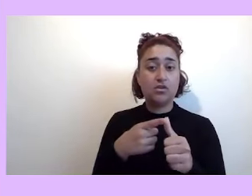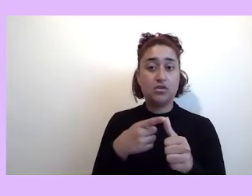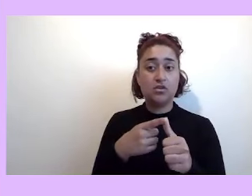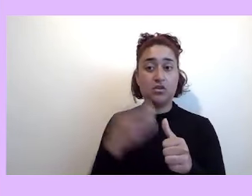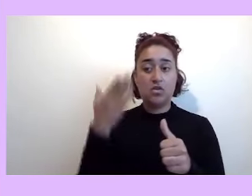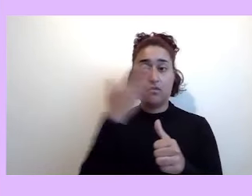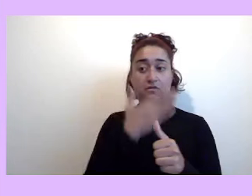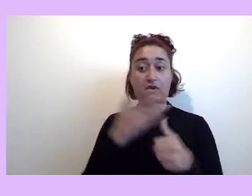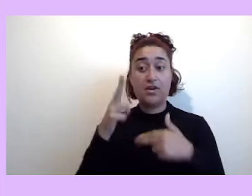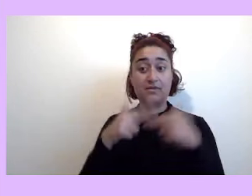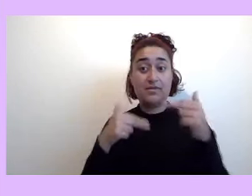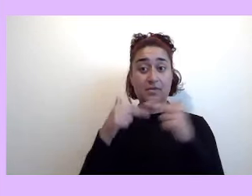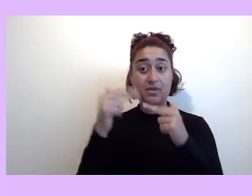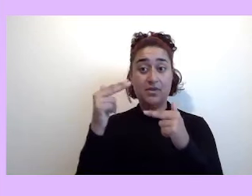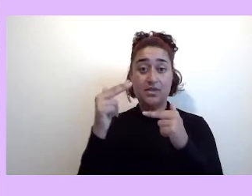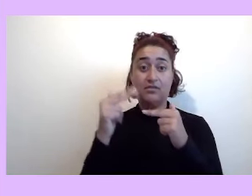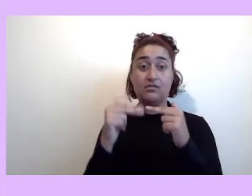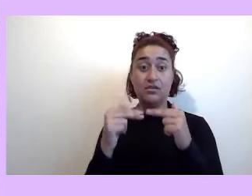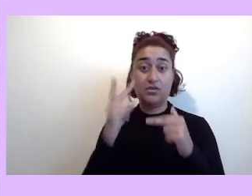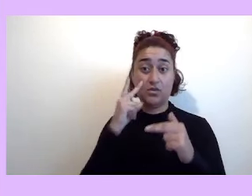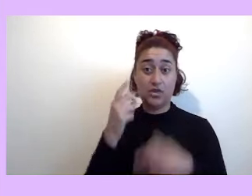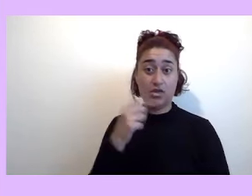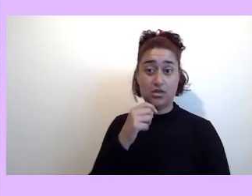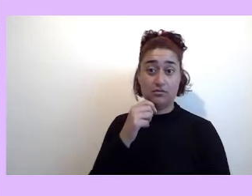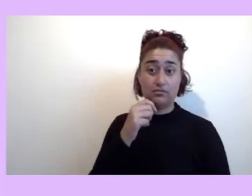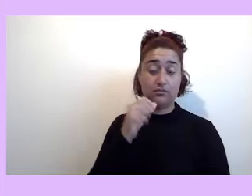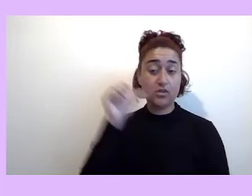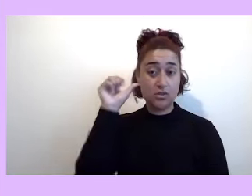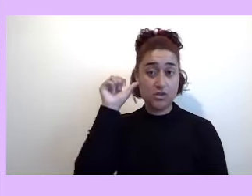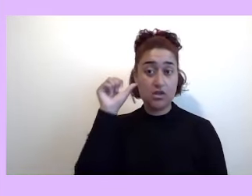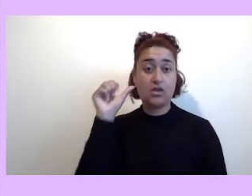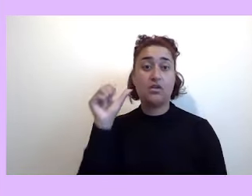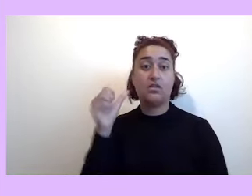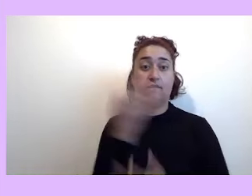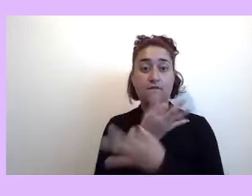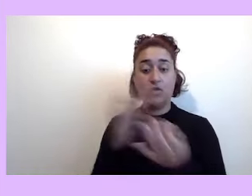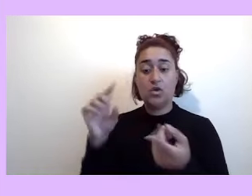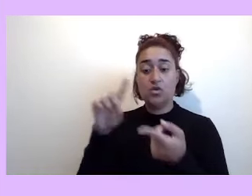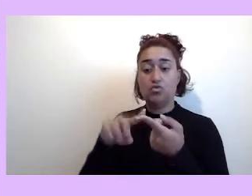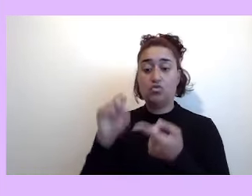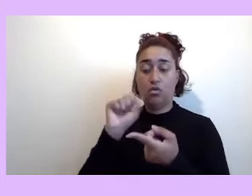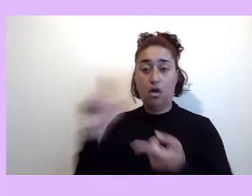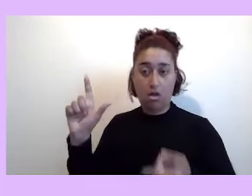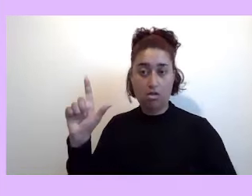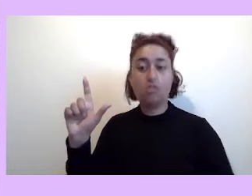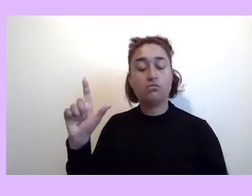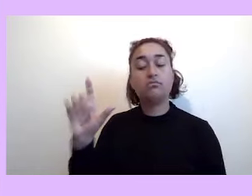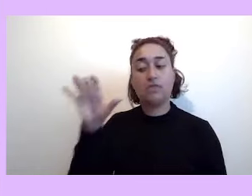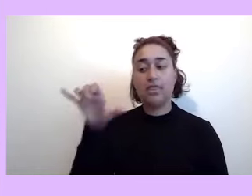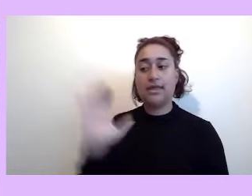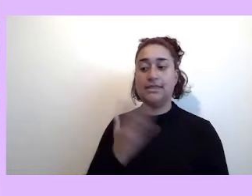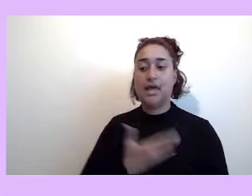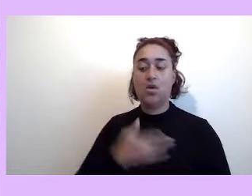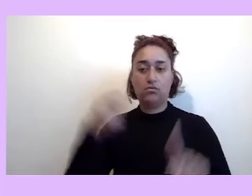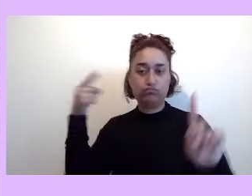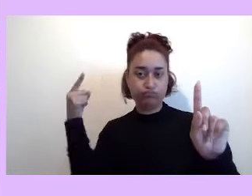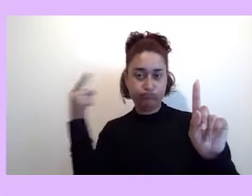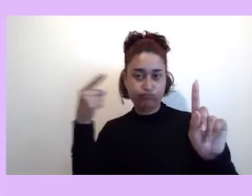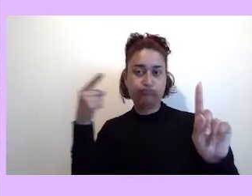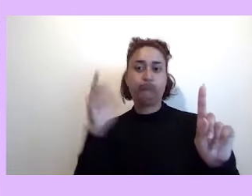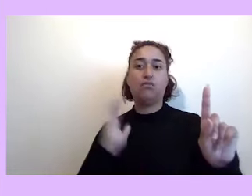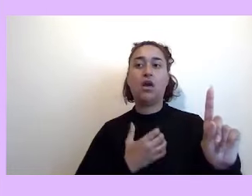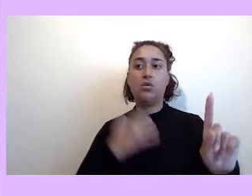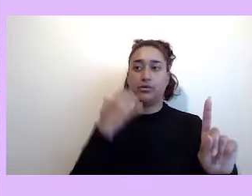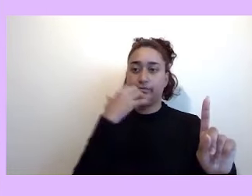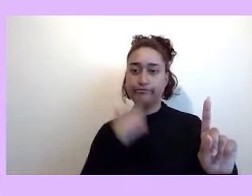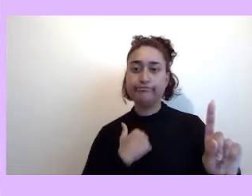building in Copley Square. Some of you saw yesterday. You heard me talk about free to all. That's our ethos. That is our value,